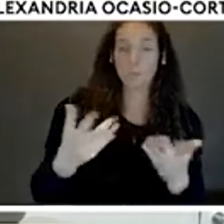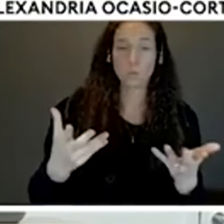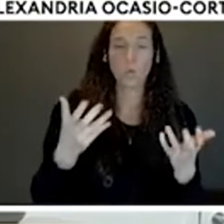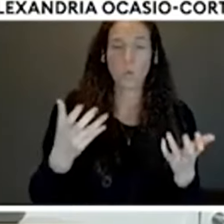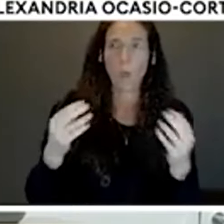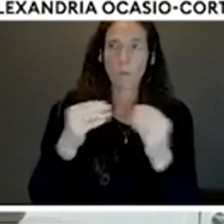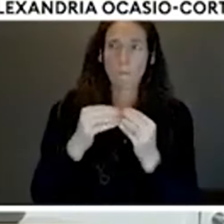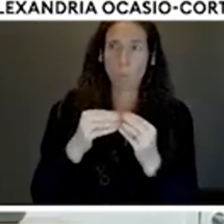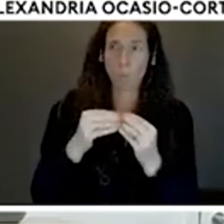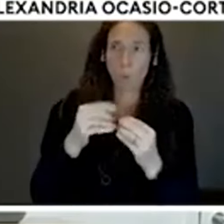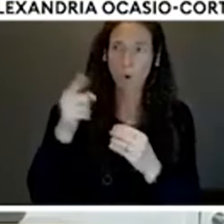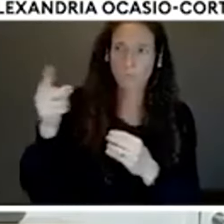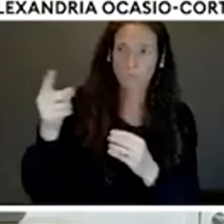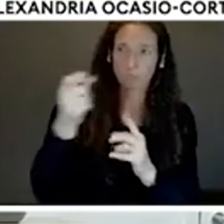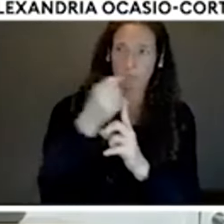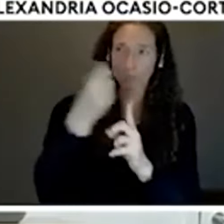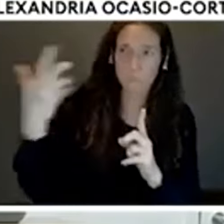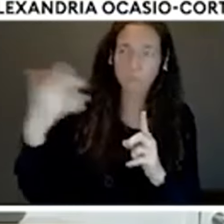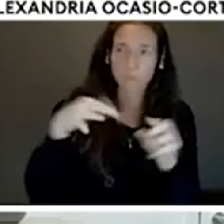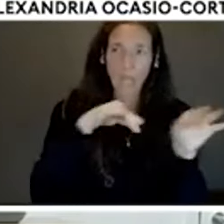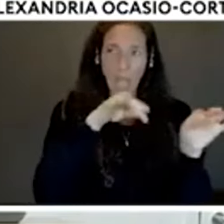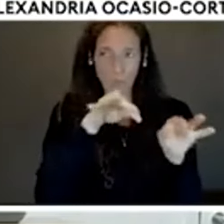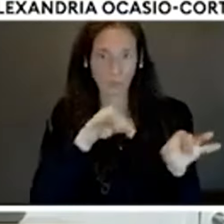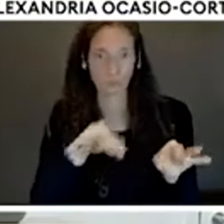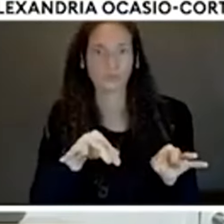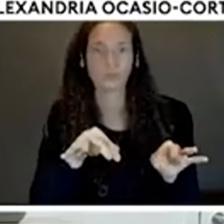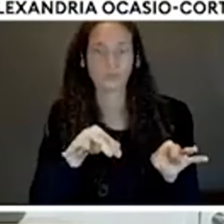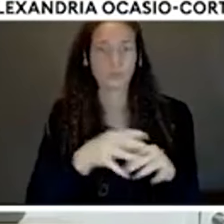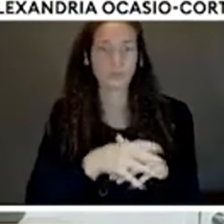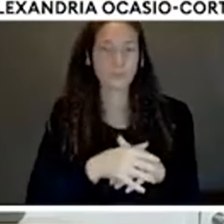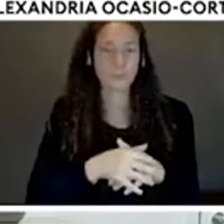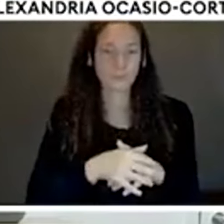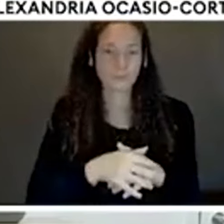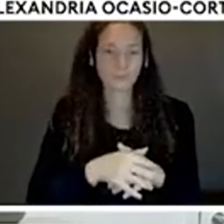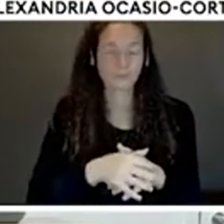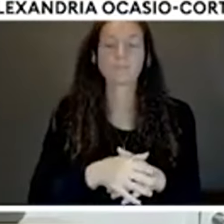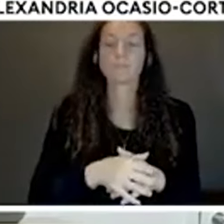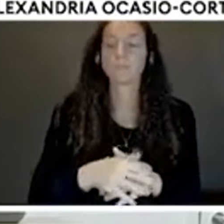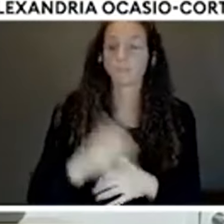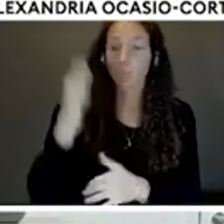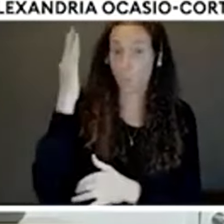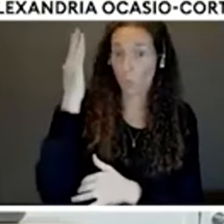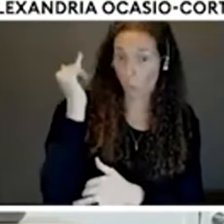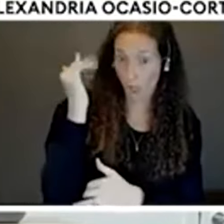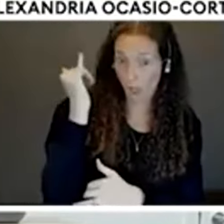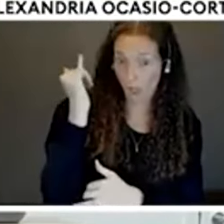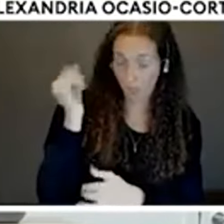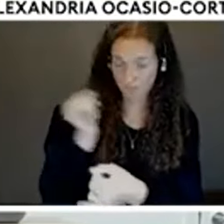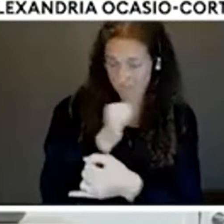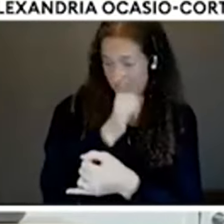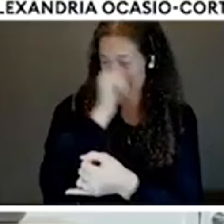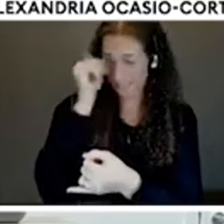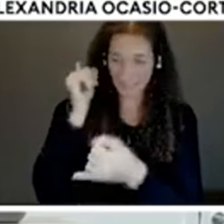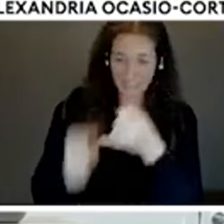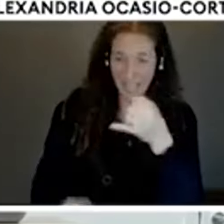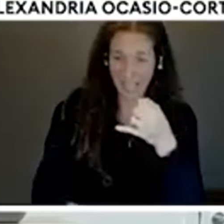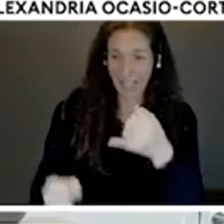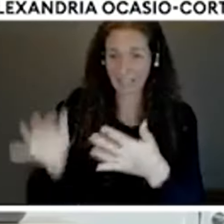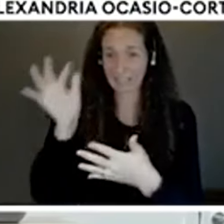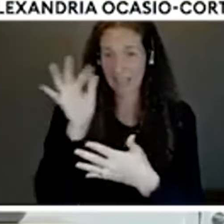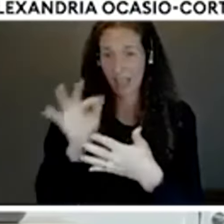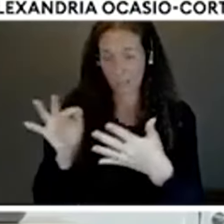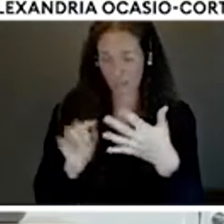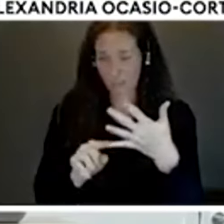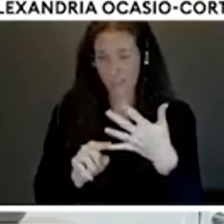the absolute last measure of resort should be cutting our public resources. That